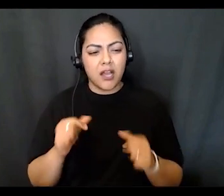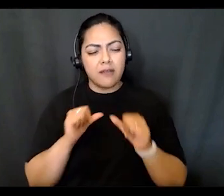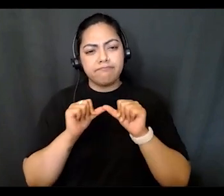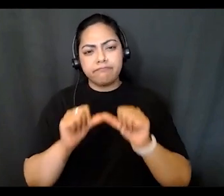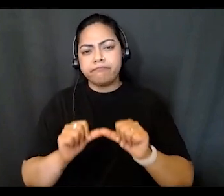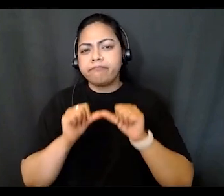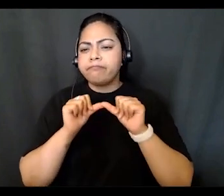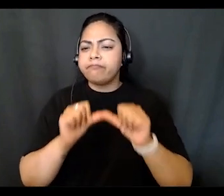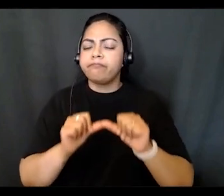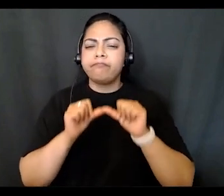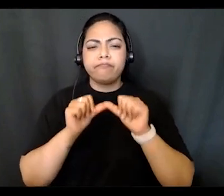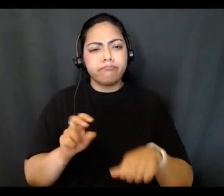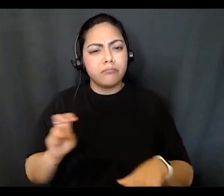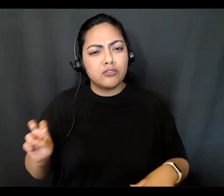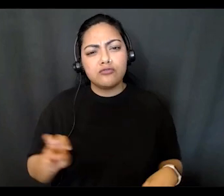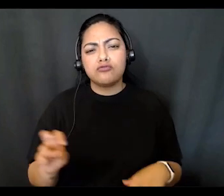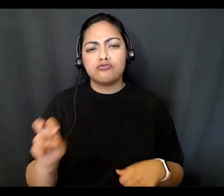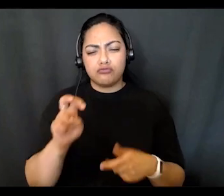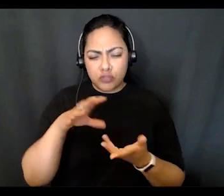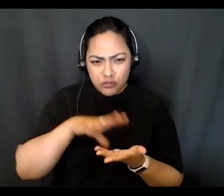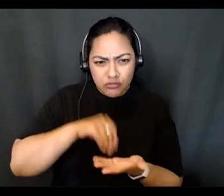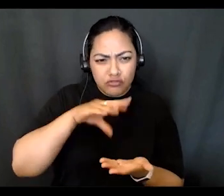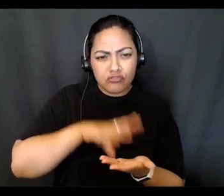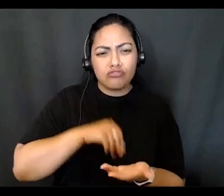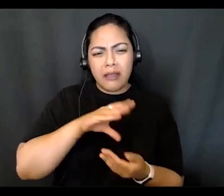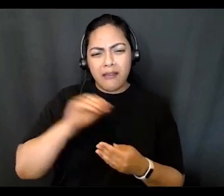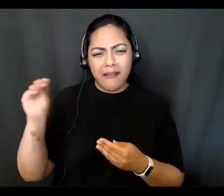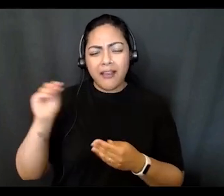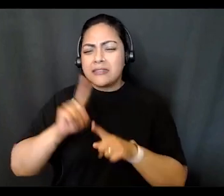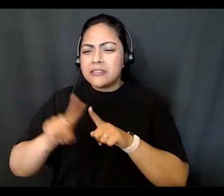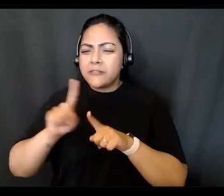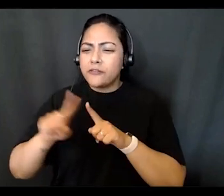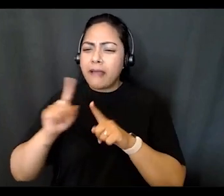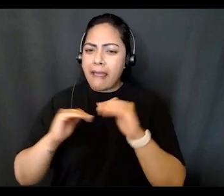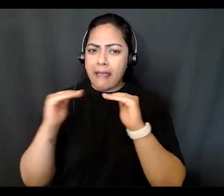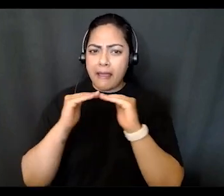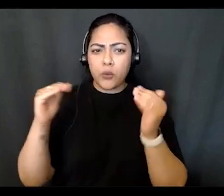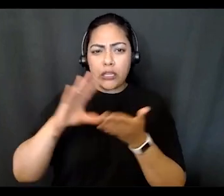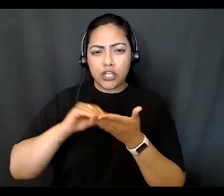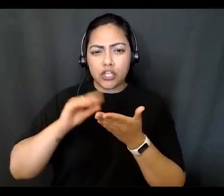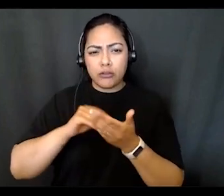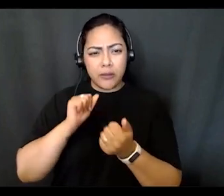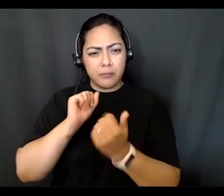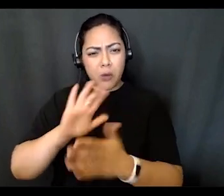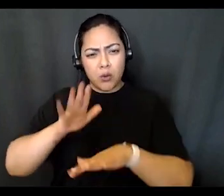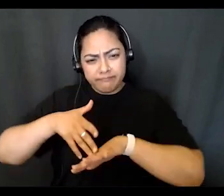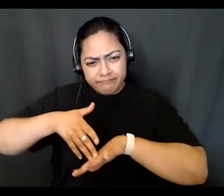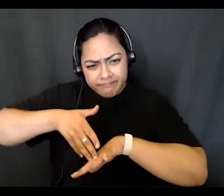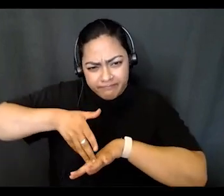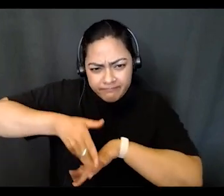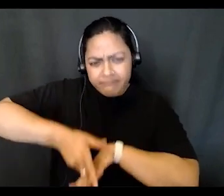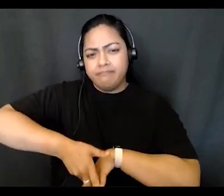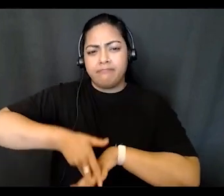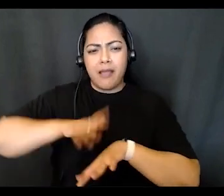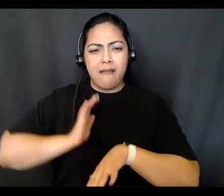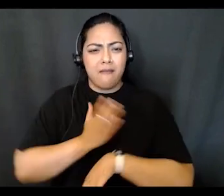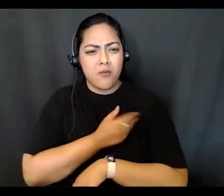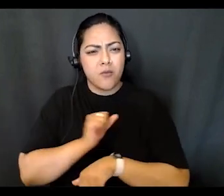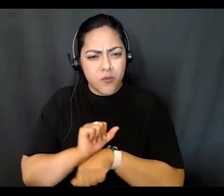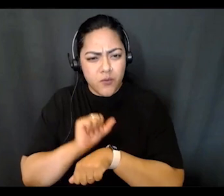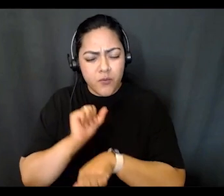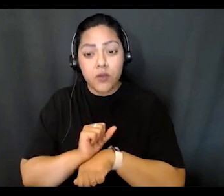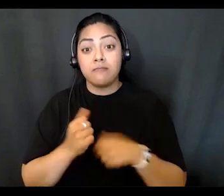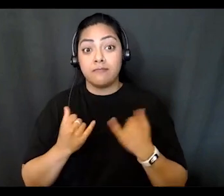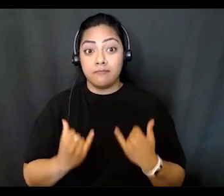to learn and embed equity-oriented approaches into our work. Today's virtual learning exchange is an important step in